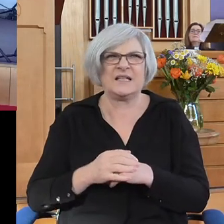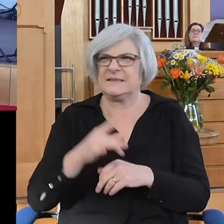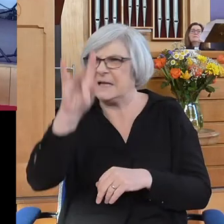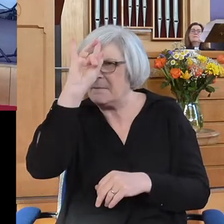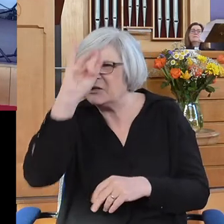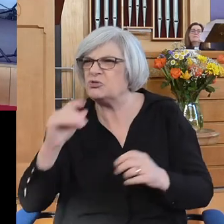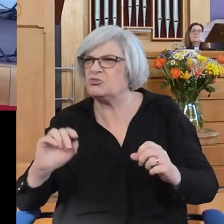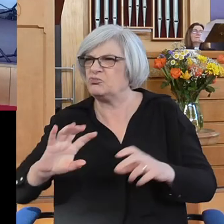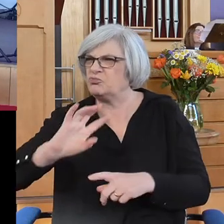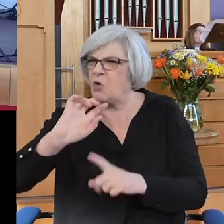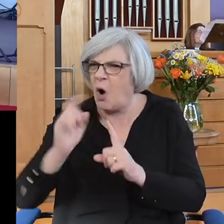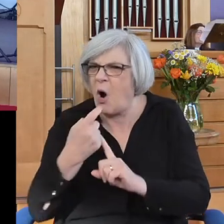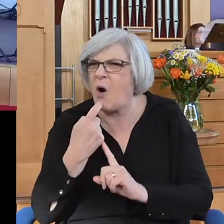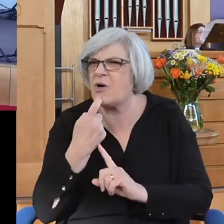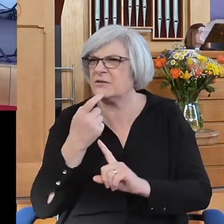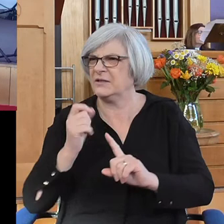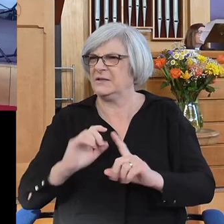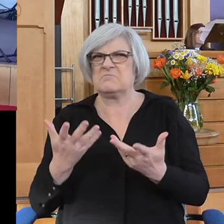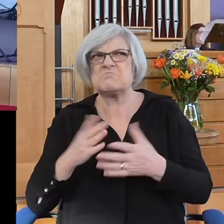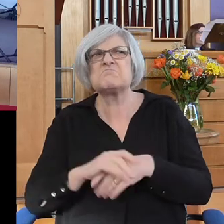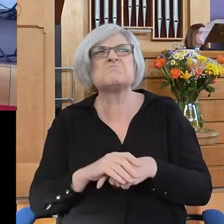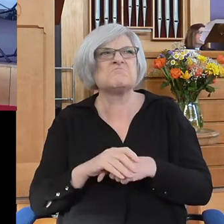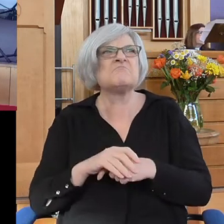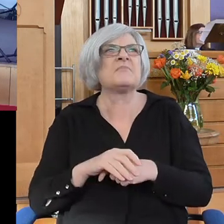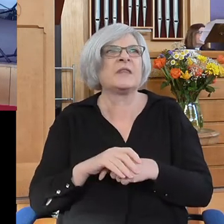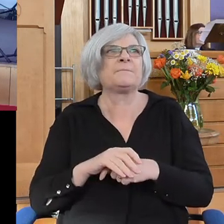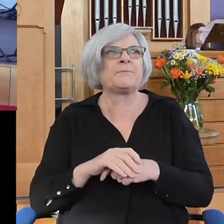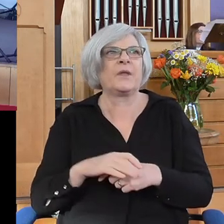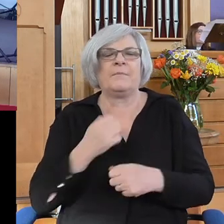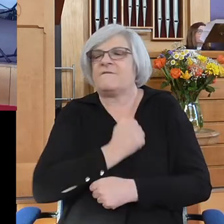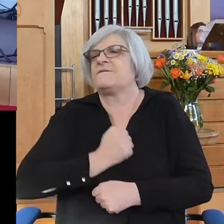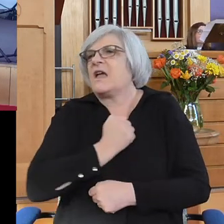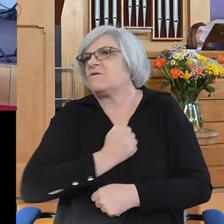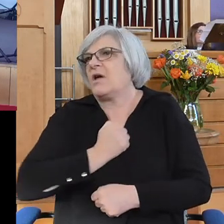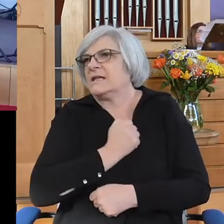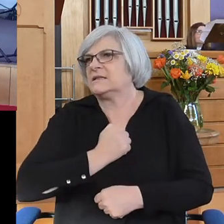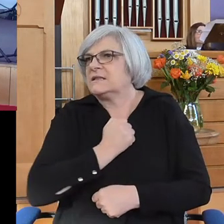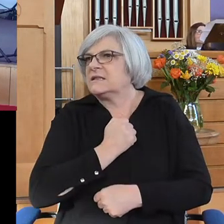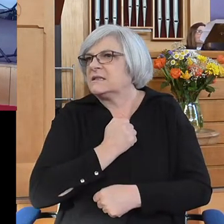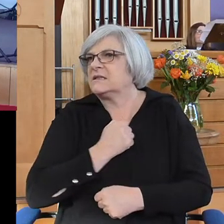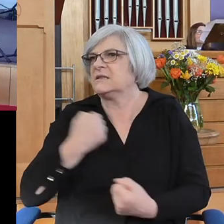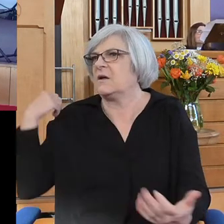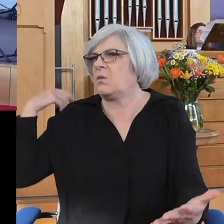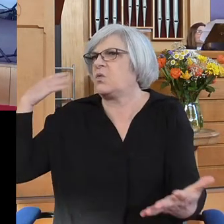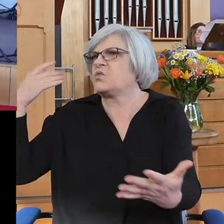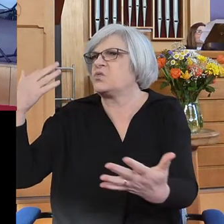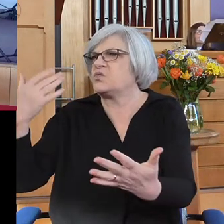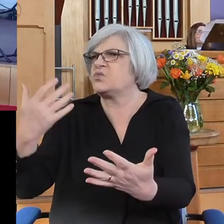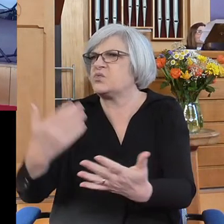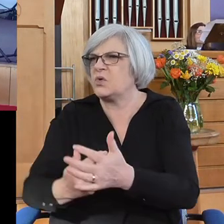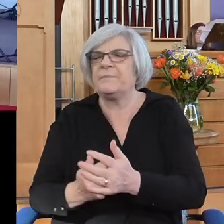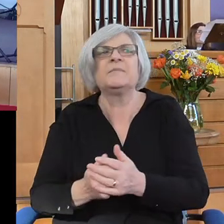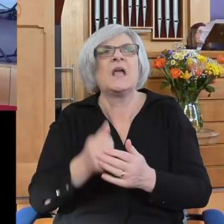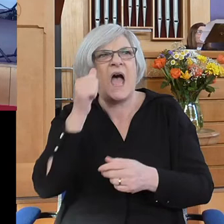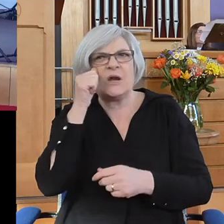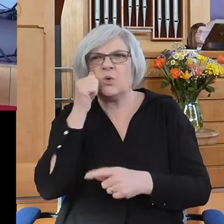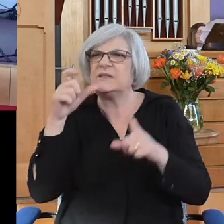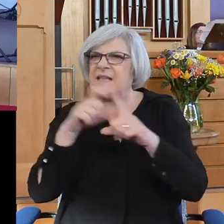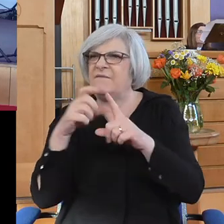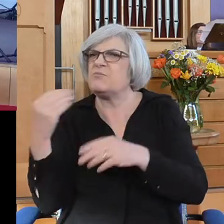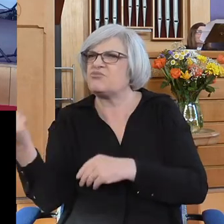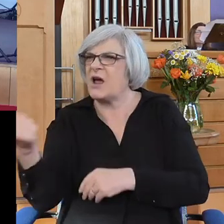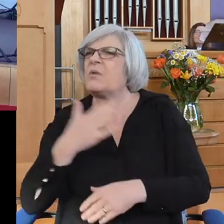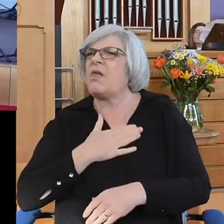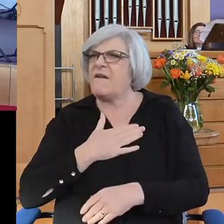Kirin Island on an adventure. This was my favourite book ever that I read. And I know David Brown loved this one as